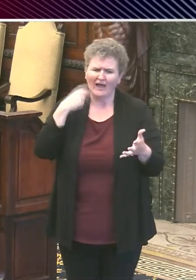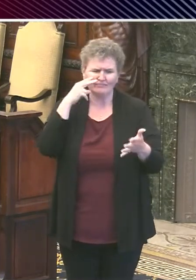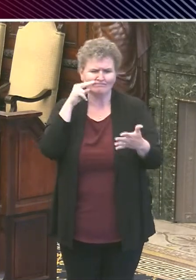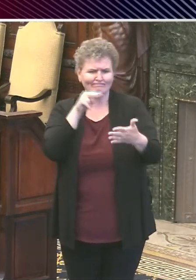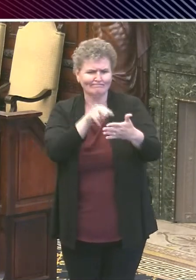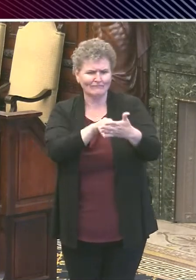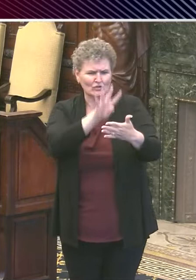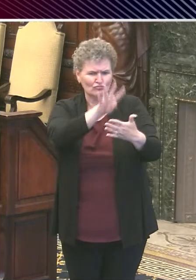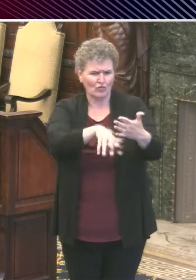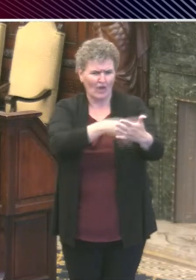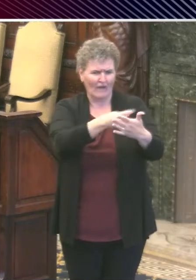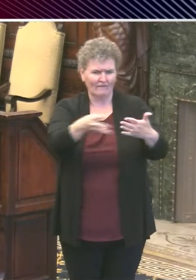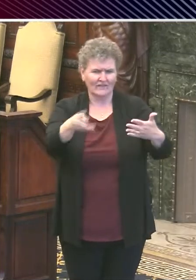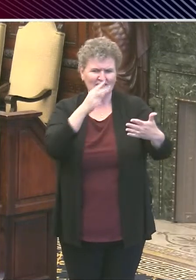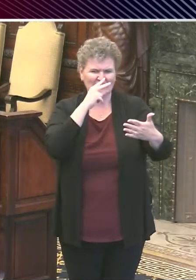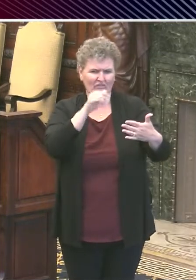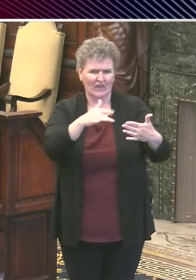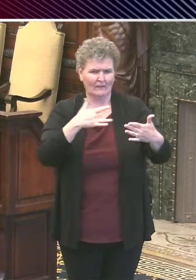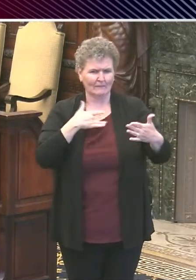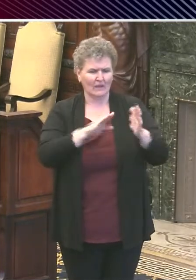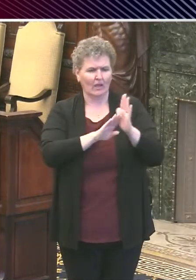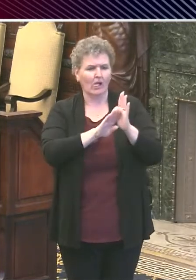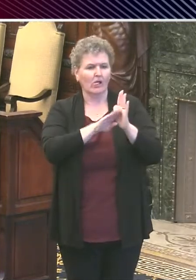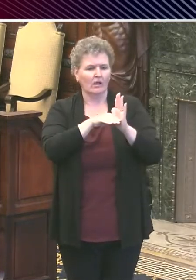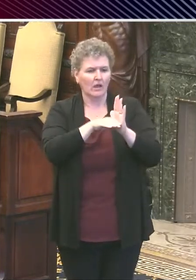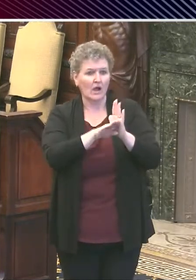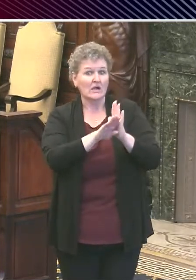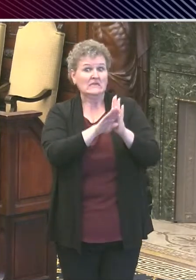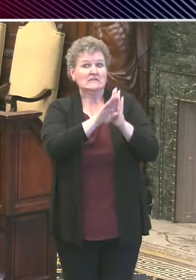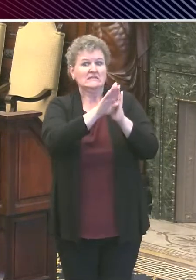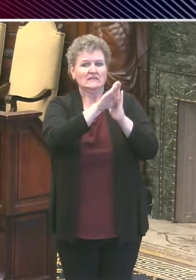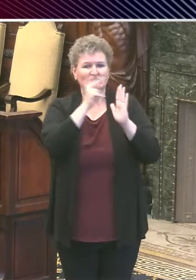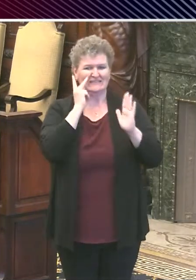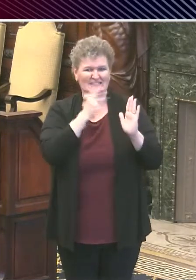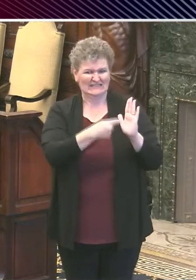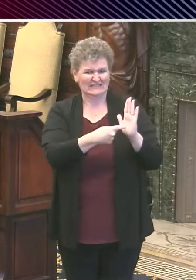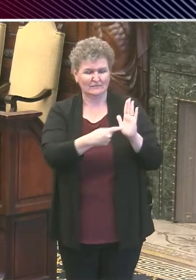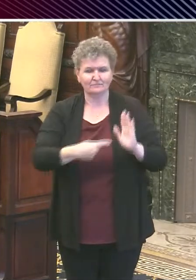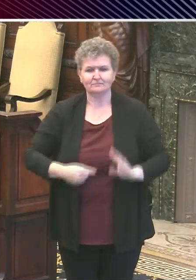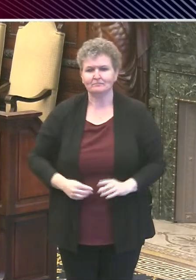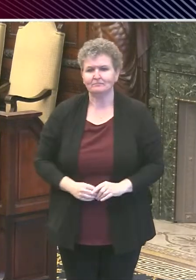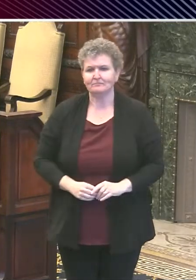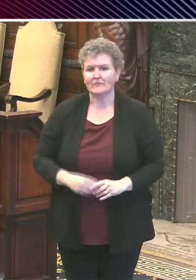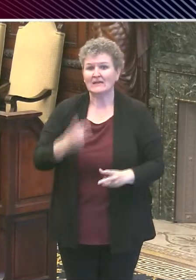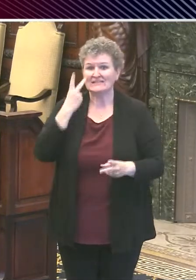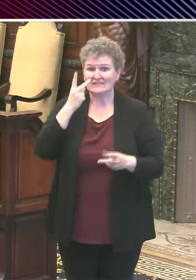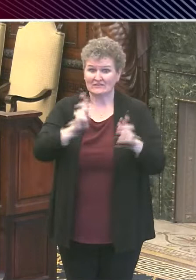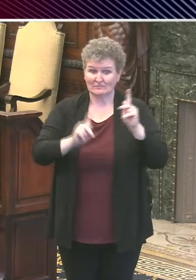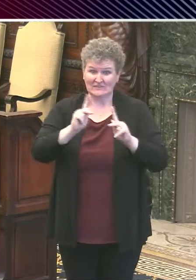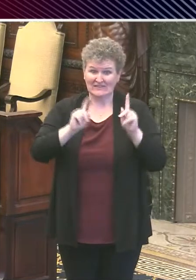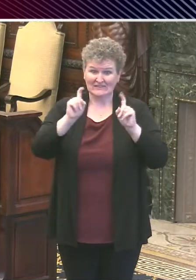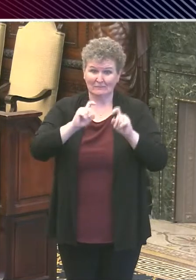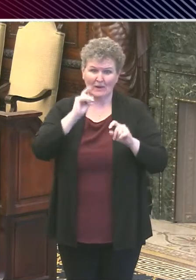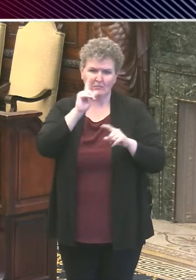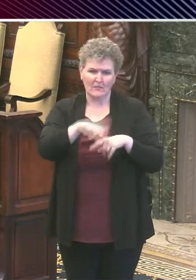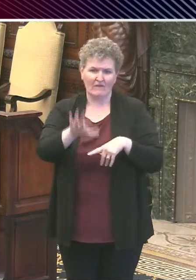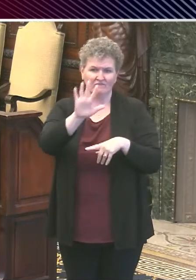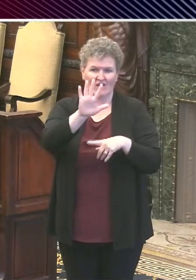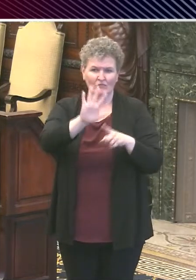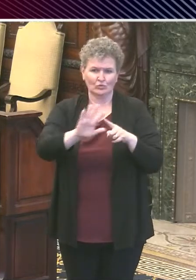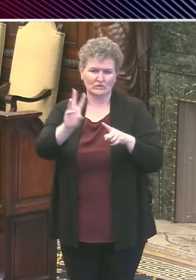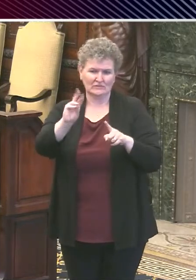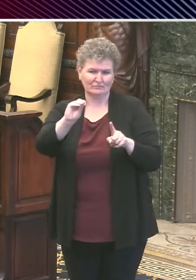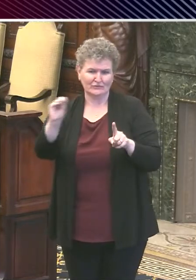website. And we did have a large number of tests reported since yesterday, and of those people who were tested, about 5 to 6% tested